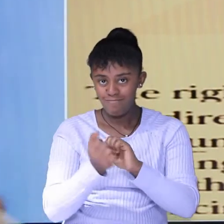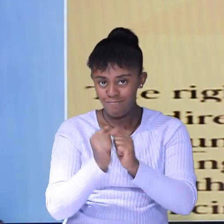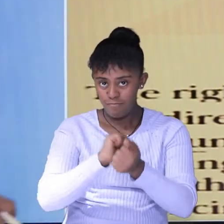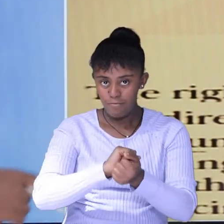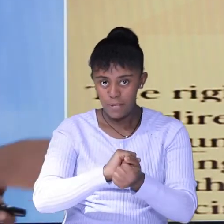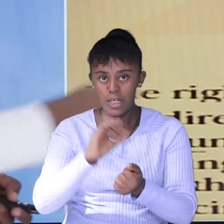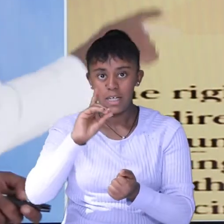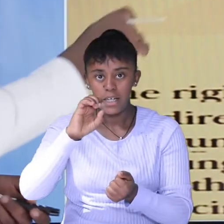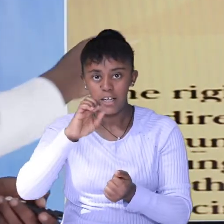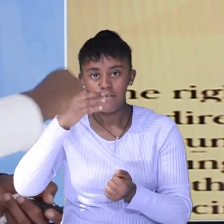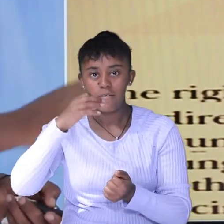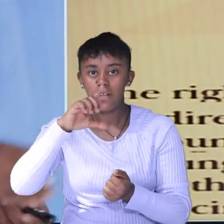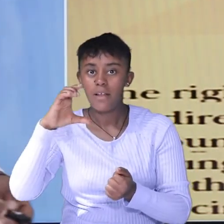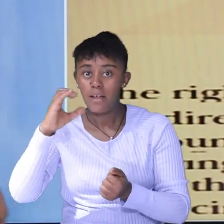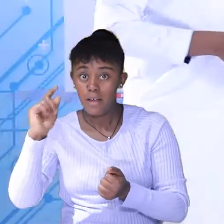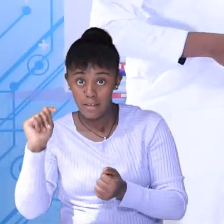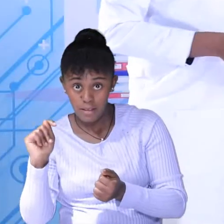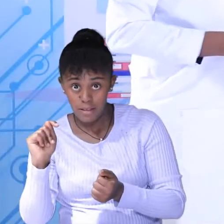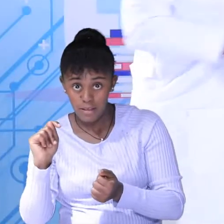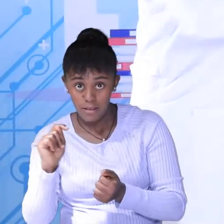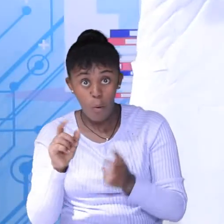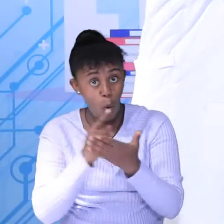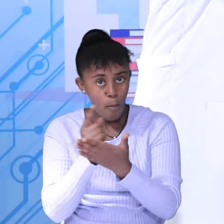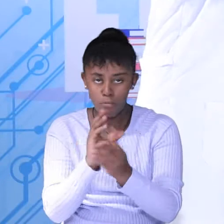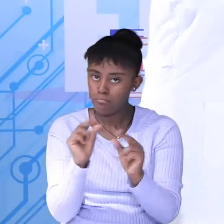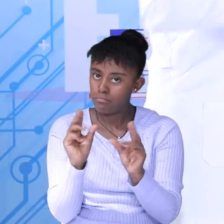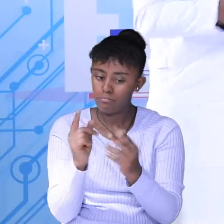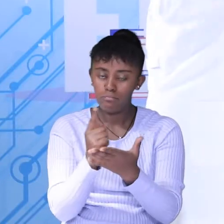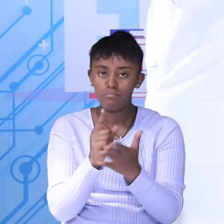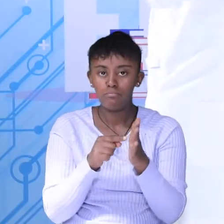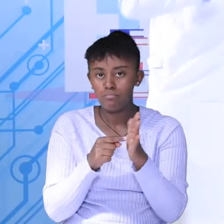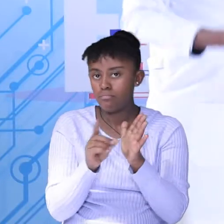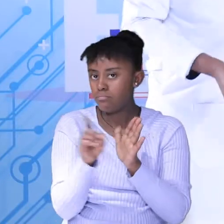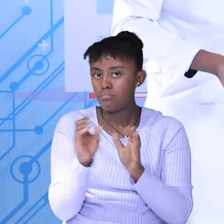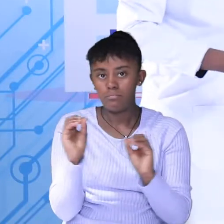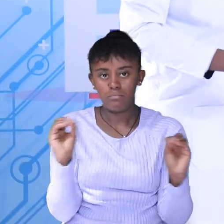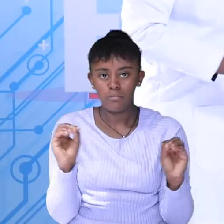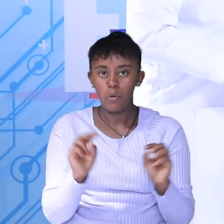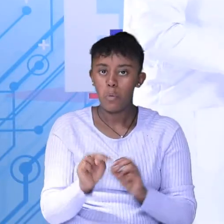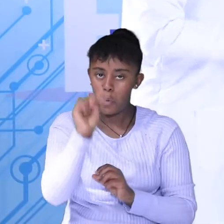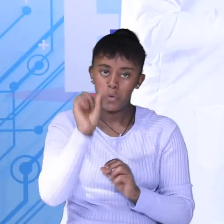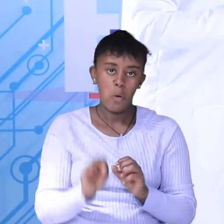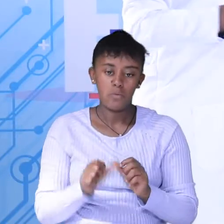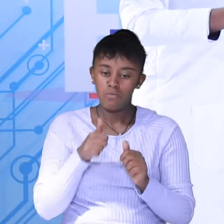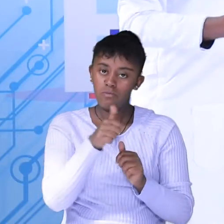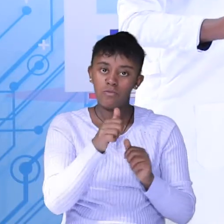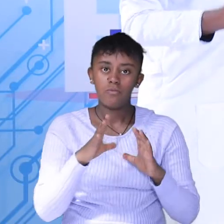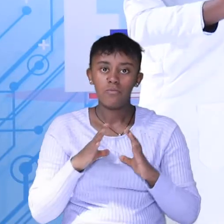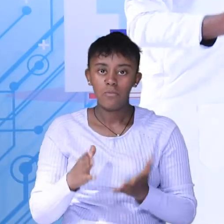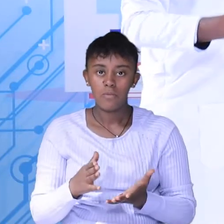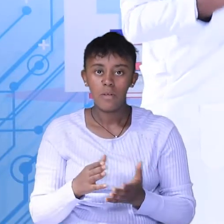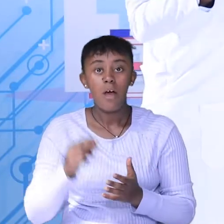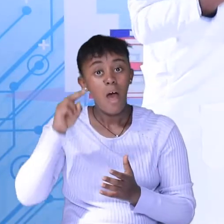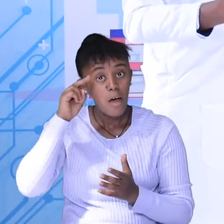the compass does not deflect. It aligns its original north-south position. So Hans Ørsted